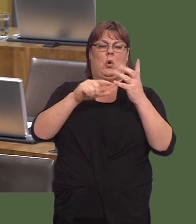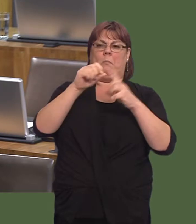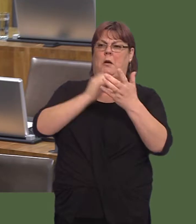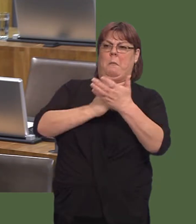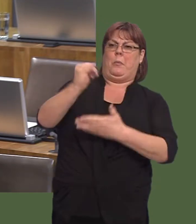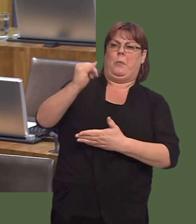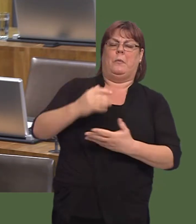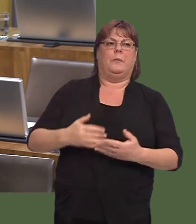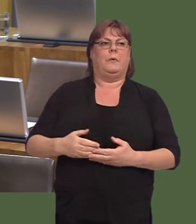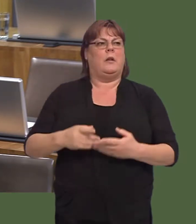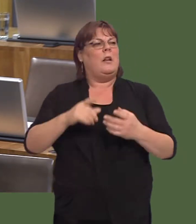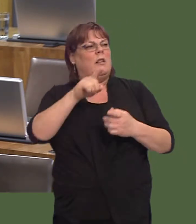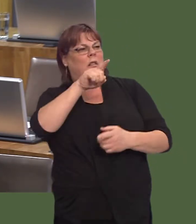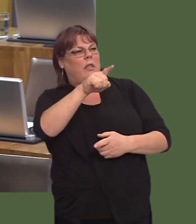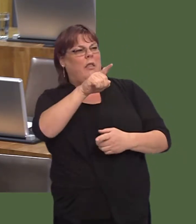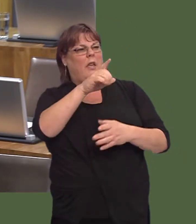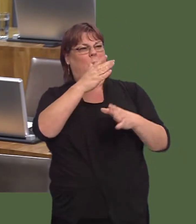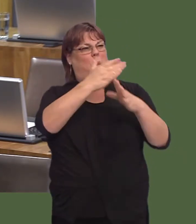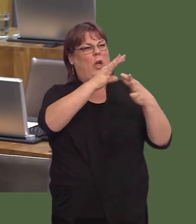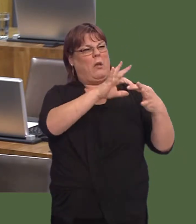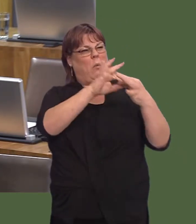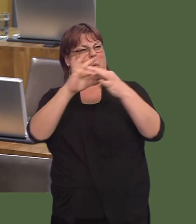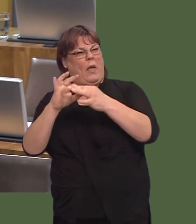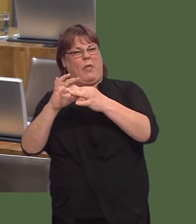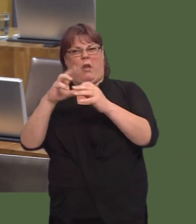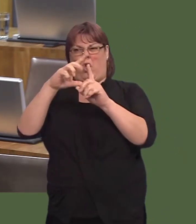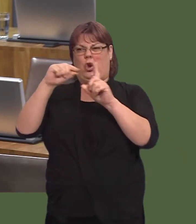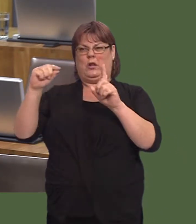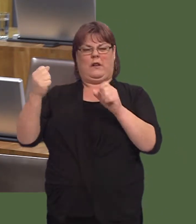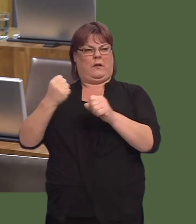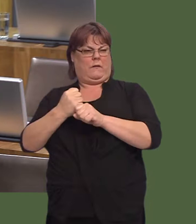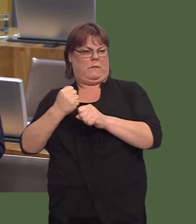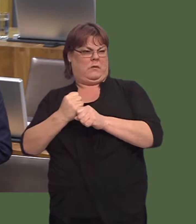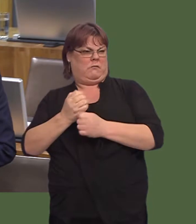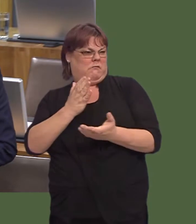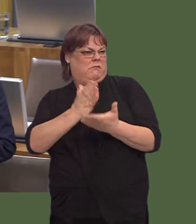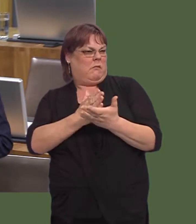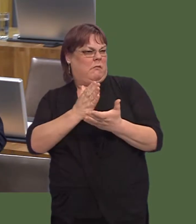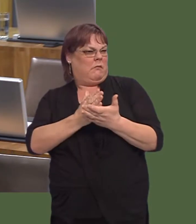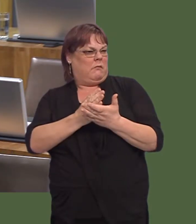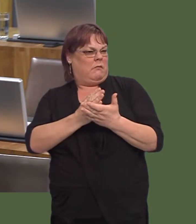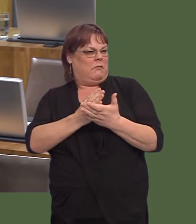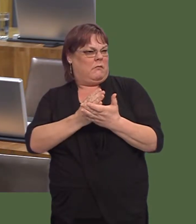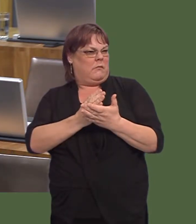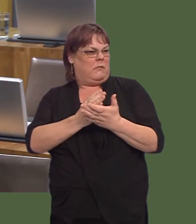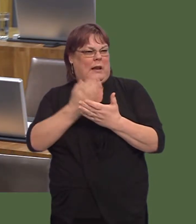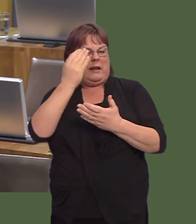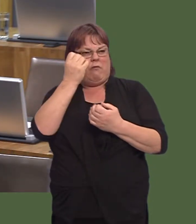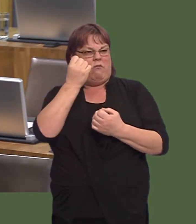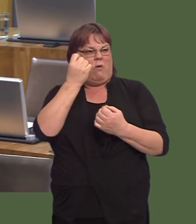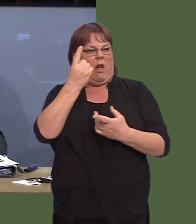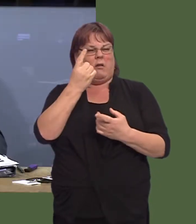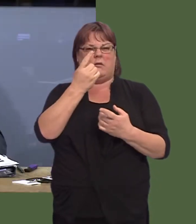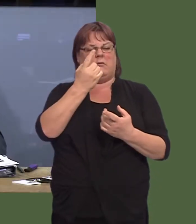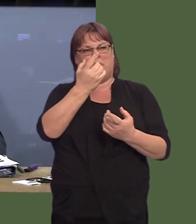night. I'm surprised to hear the DUP are actually in a coalition with the Conservative government. I wasn't aware that they were actually in coalition, had ministers in a